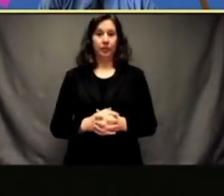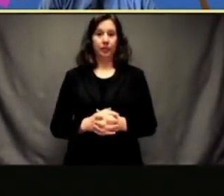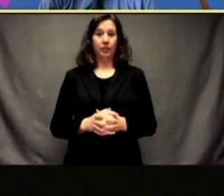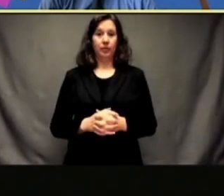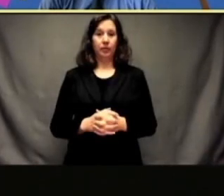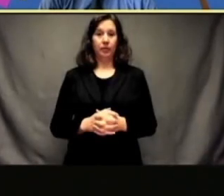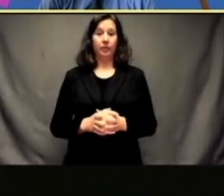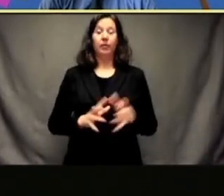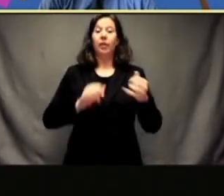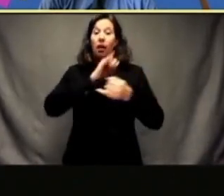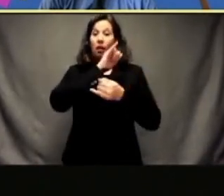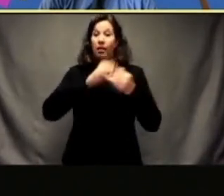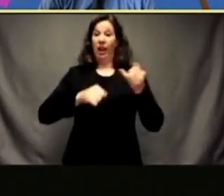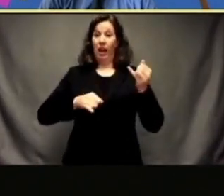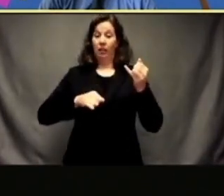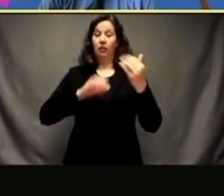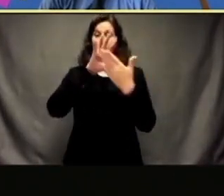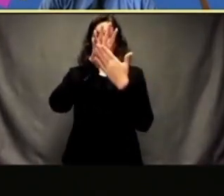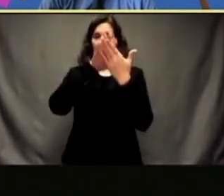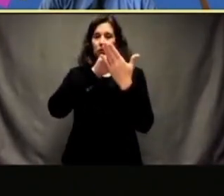And the last one I'm going to do,